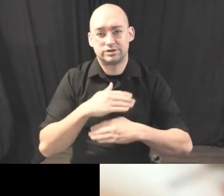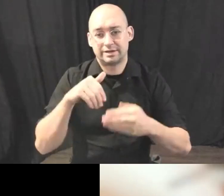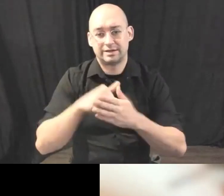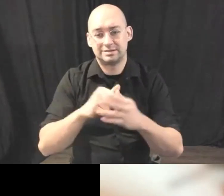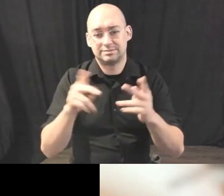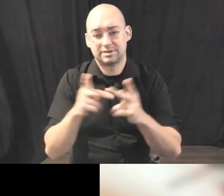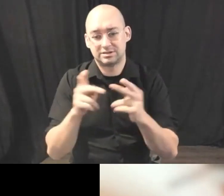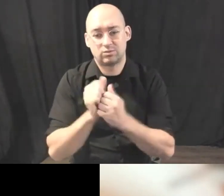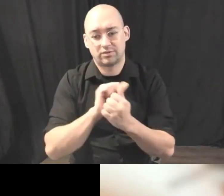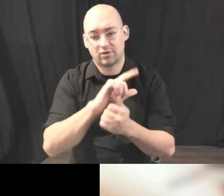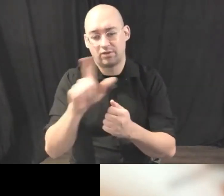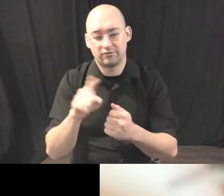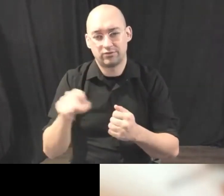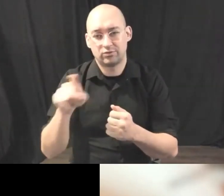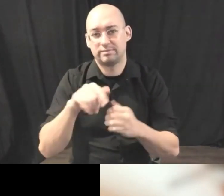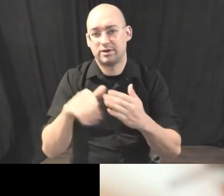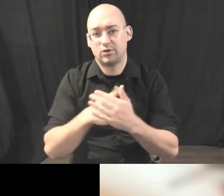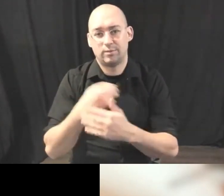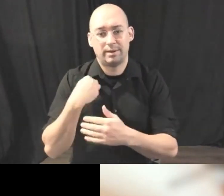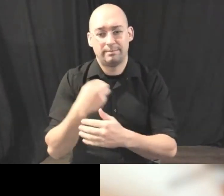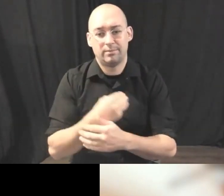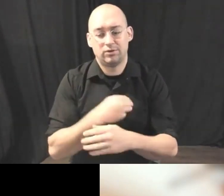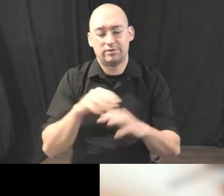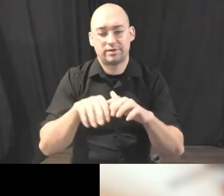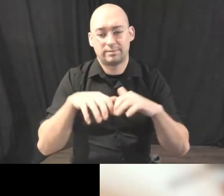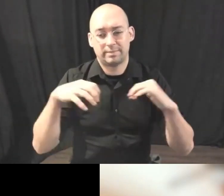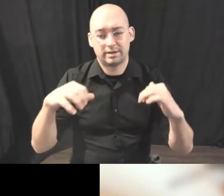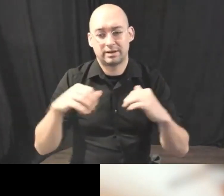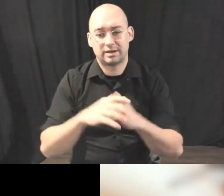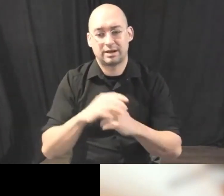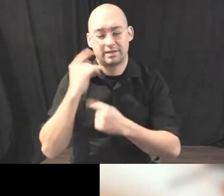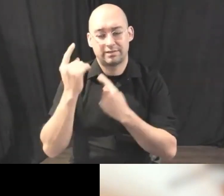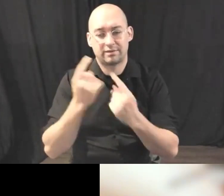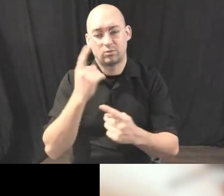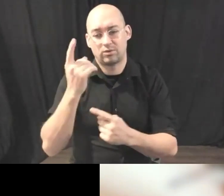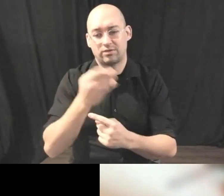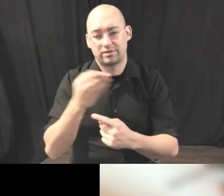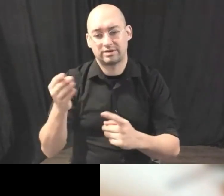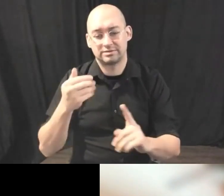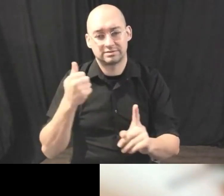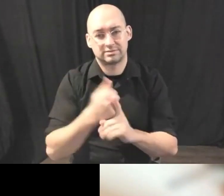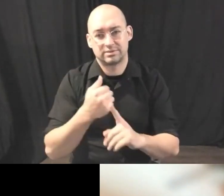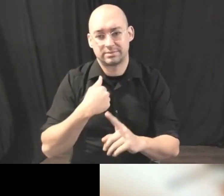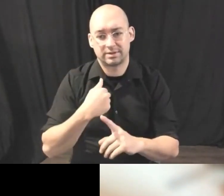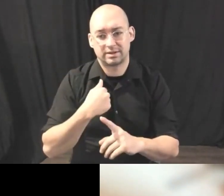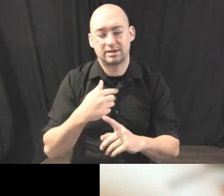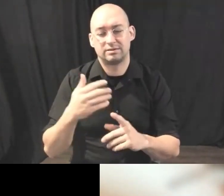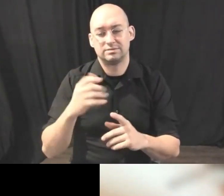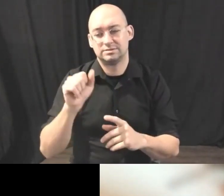and being a new member to the committee. So just thank you so much for being here. I think one of the things that struck me not only with Sarah, your